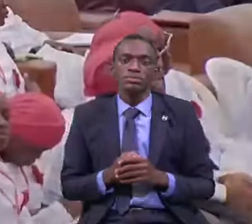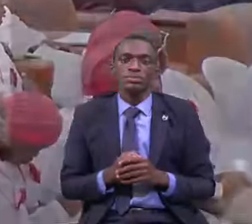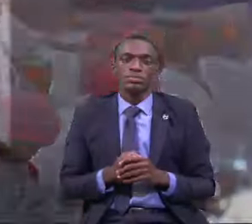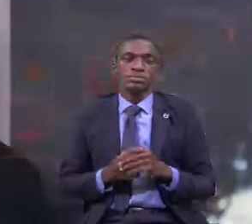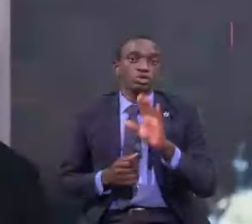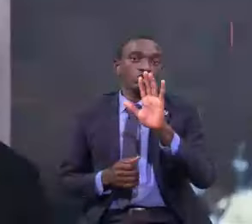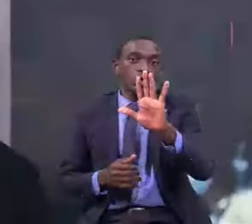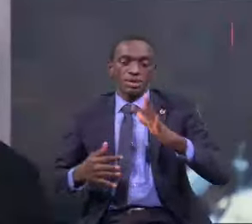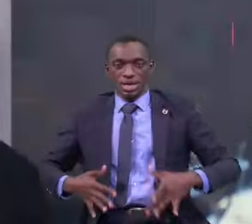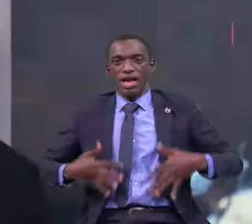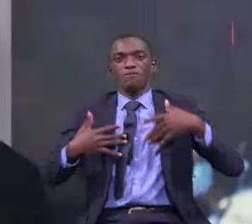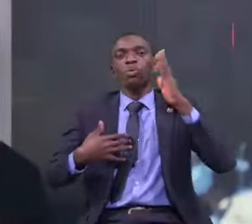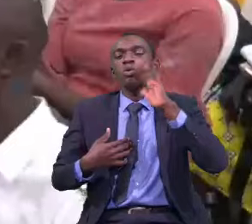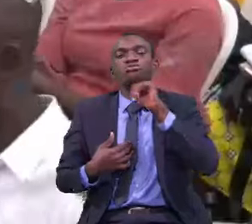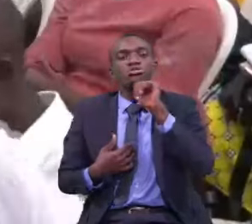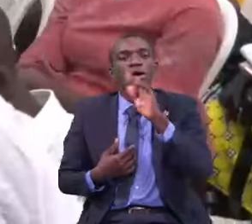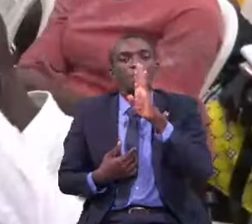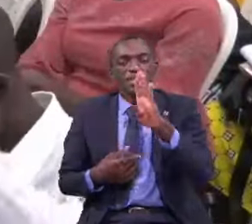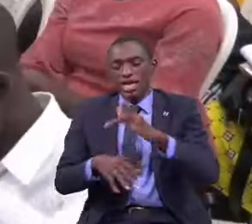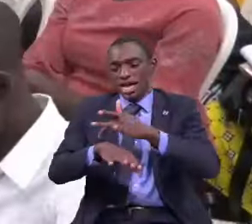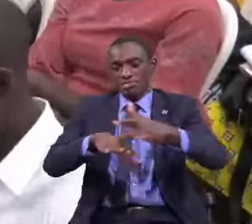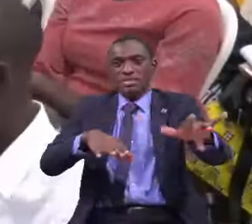Your life will not be empty.